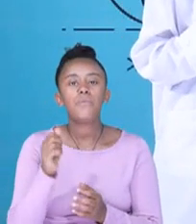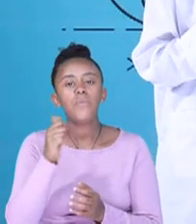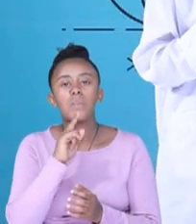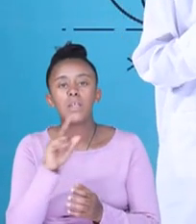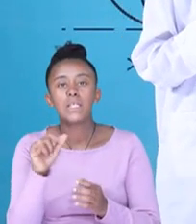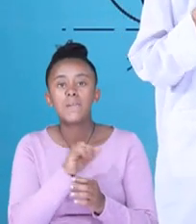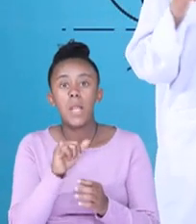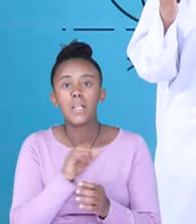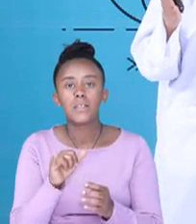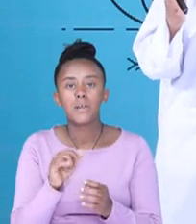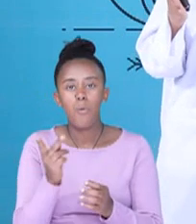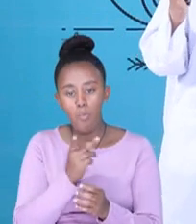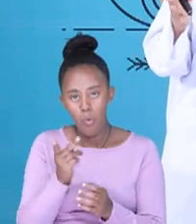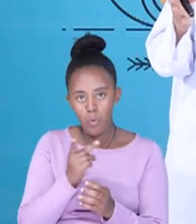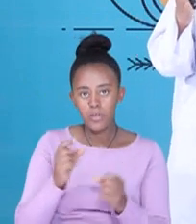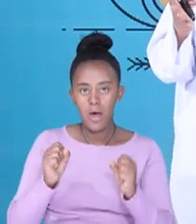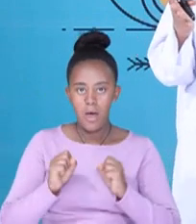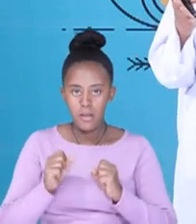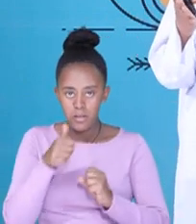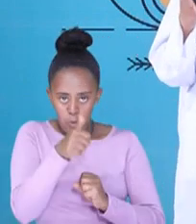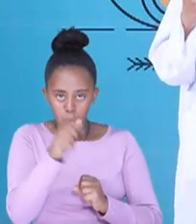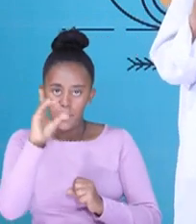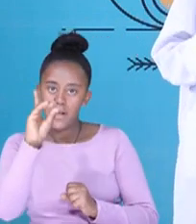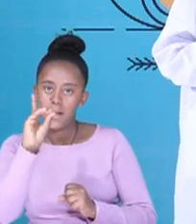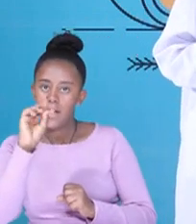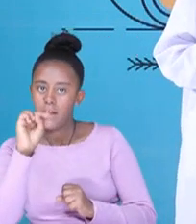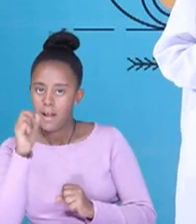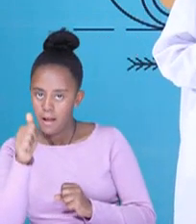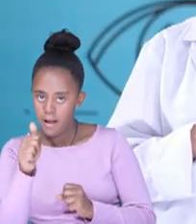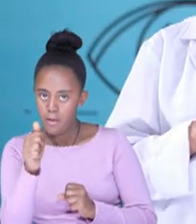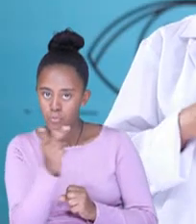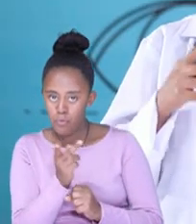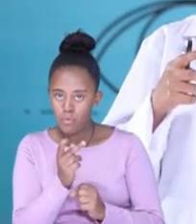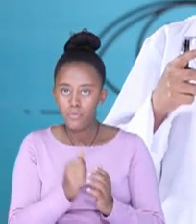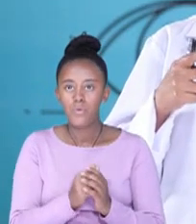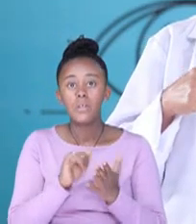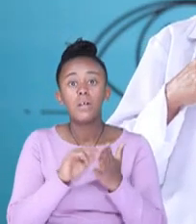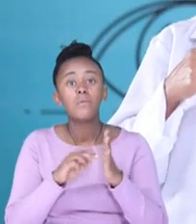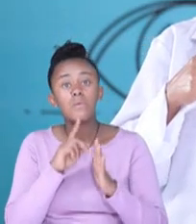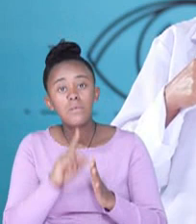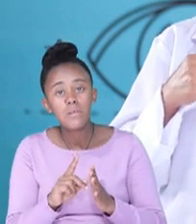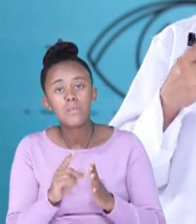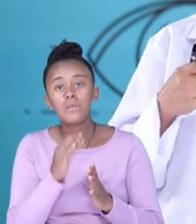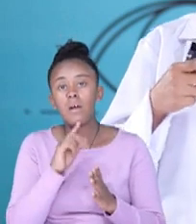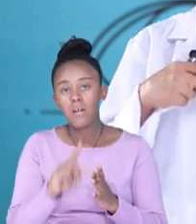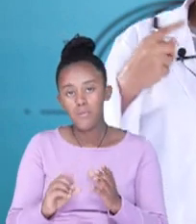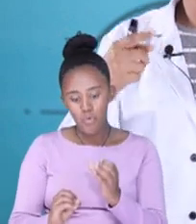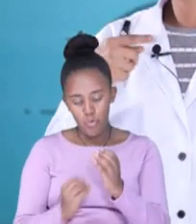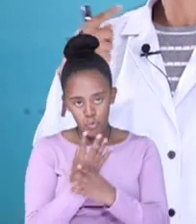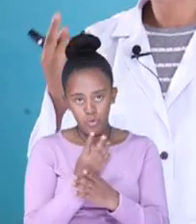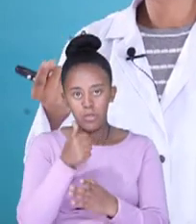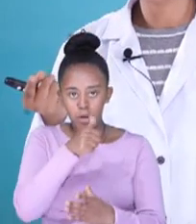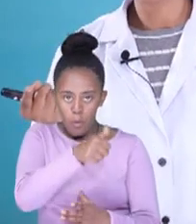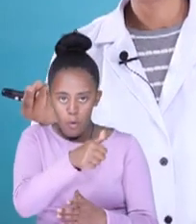other similarity, both have their own DNA. They have their own DNA. That means they are able to produce